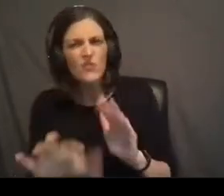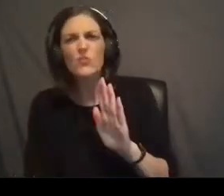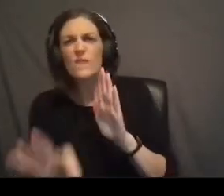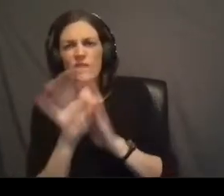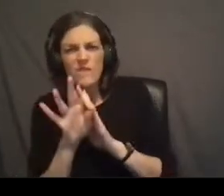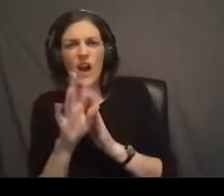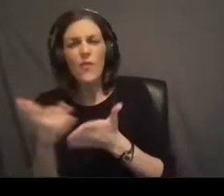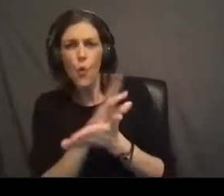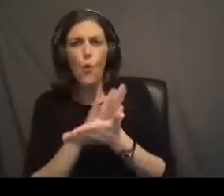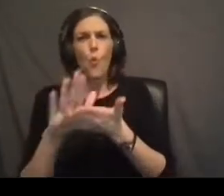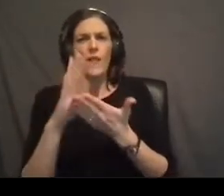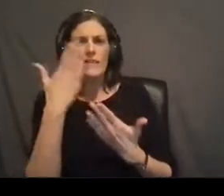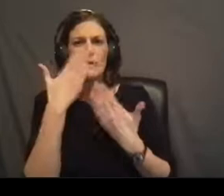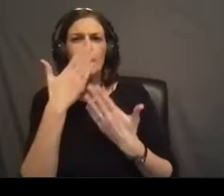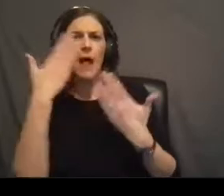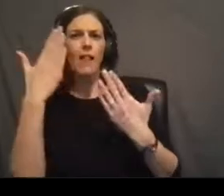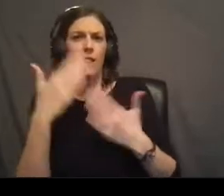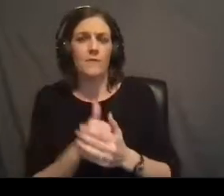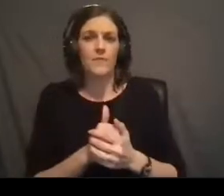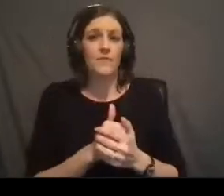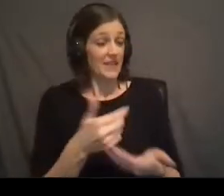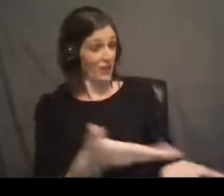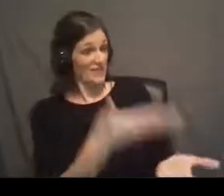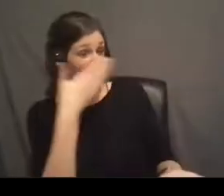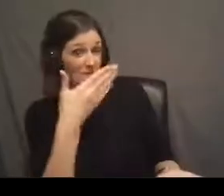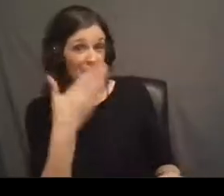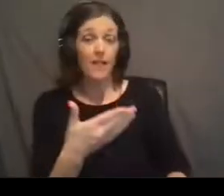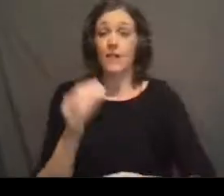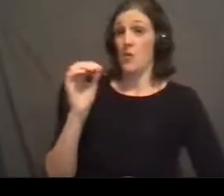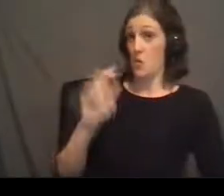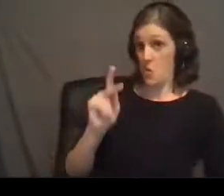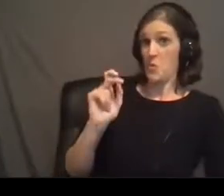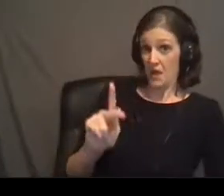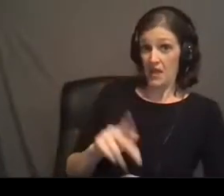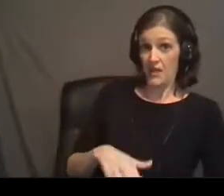the holiest of smells. Here! Smell. Okay.